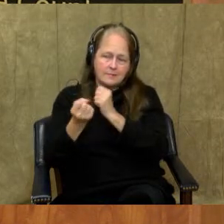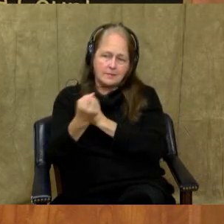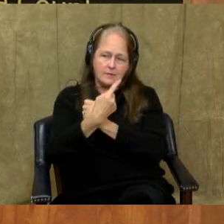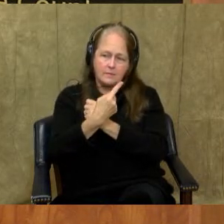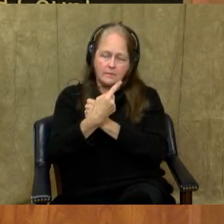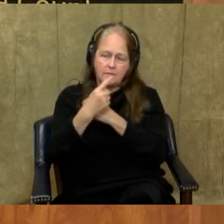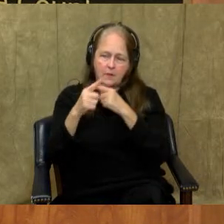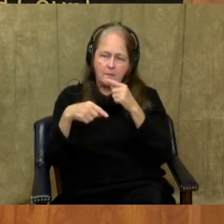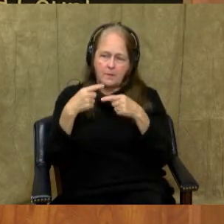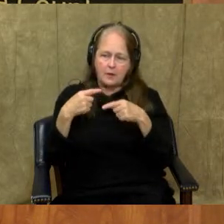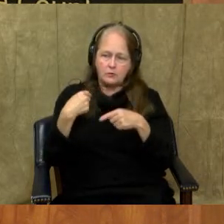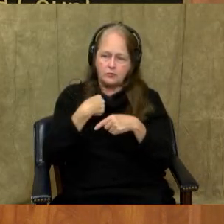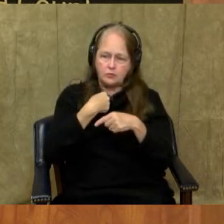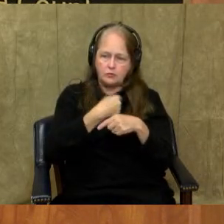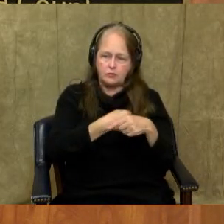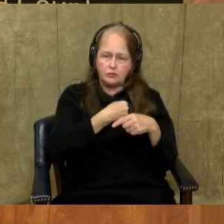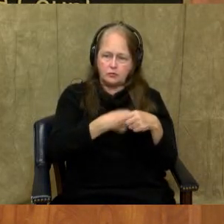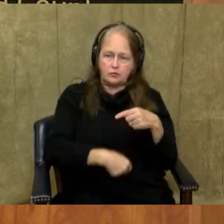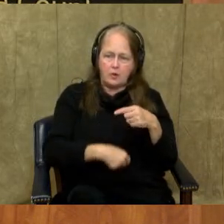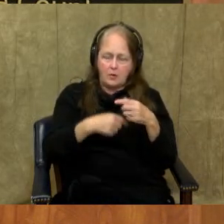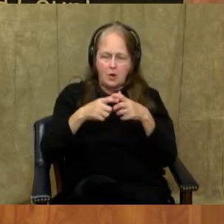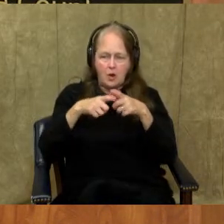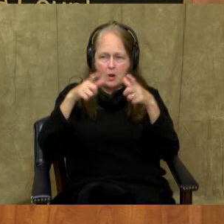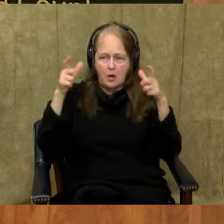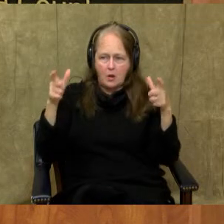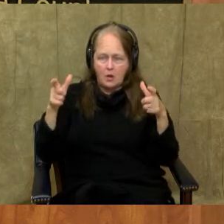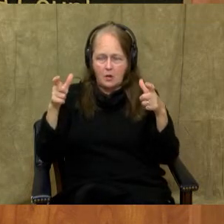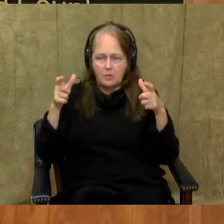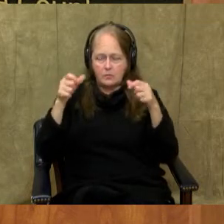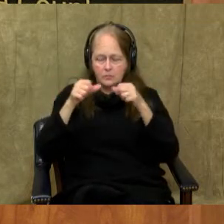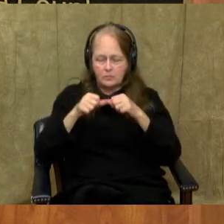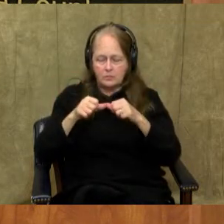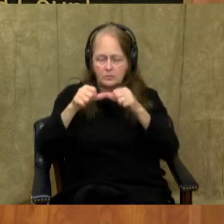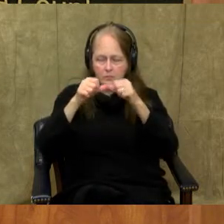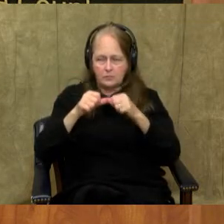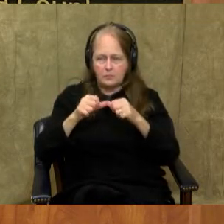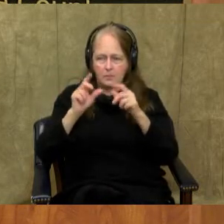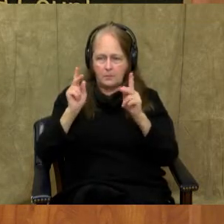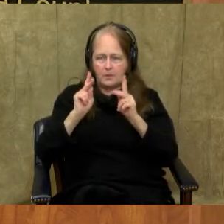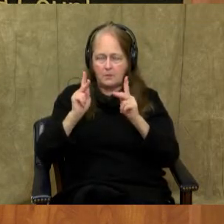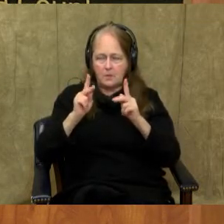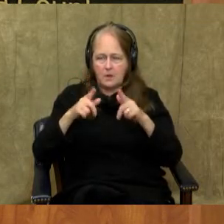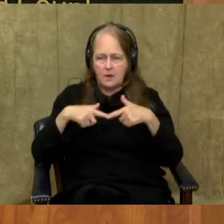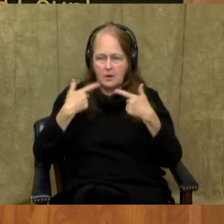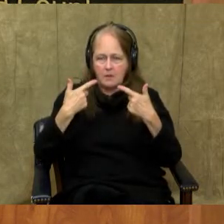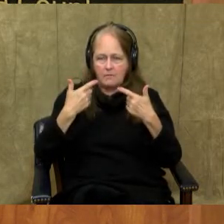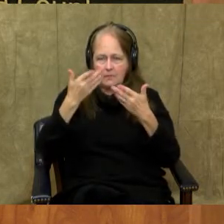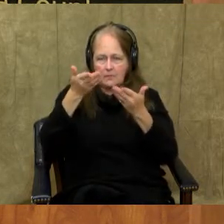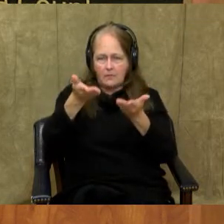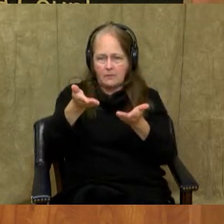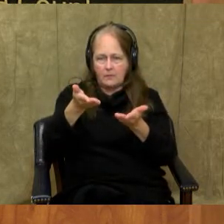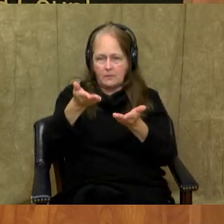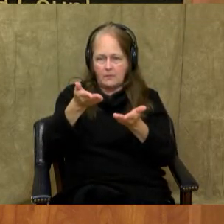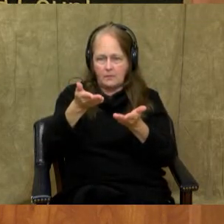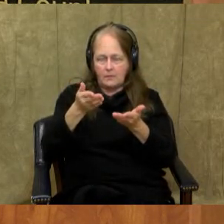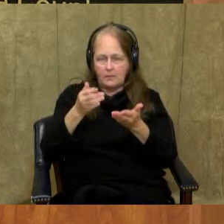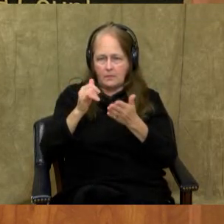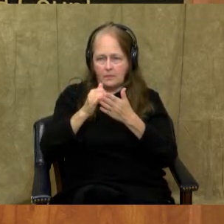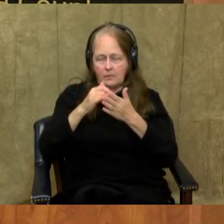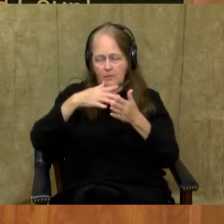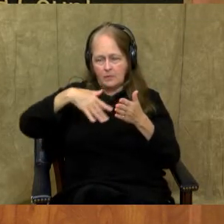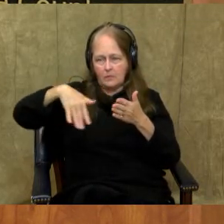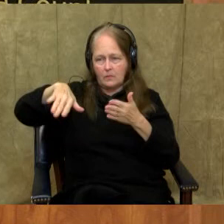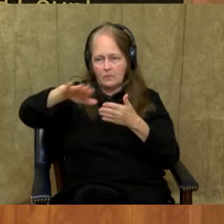about China's, what is the world's longest continuous civilizations. In China and the